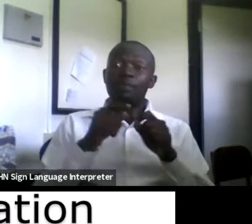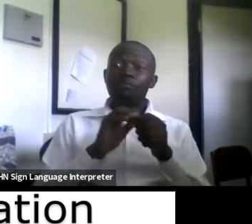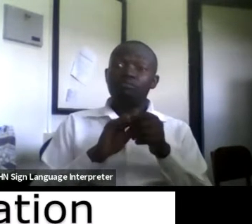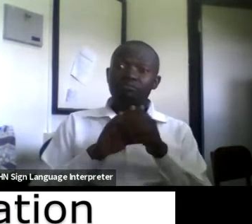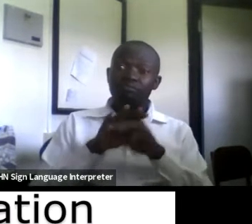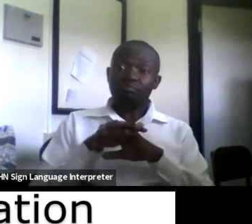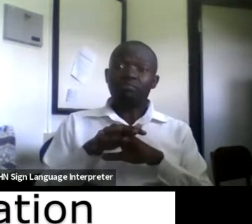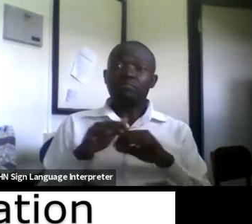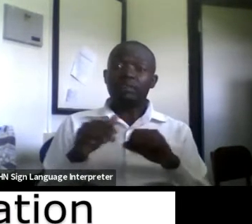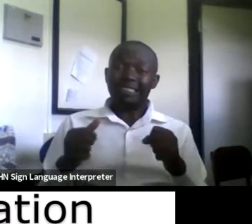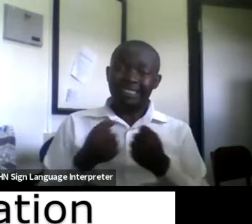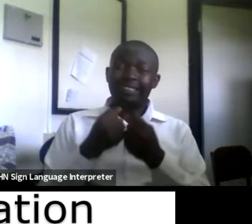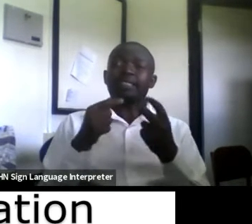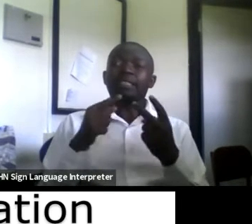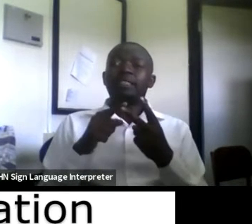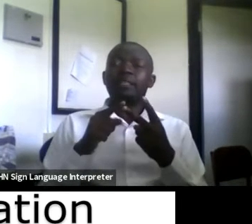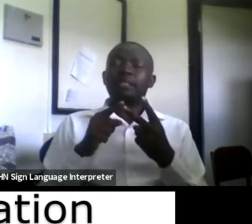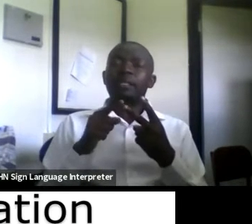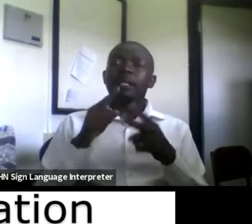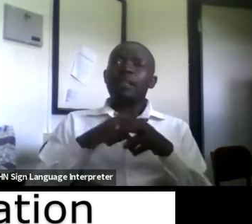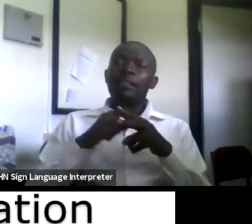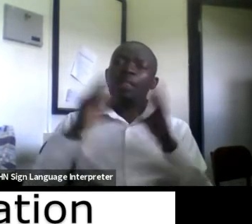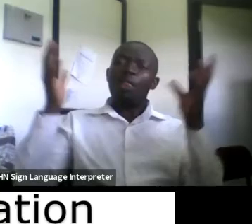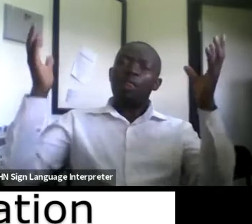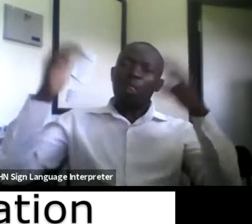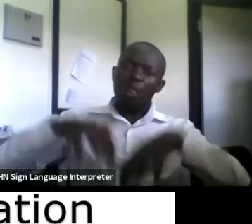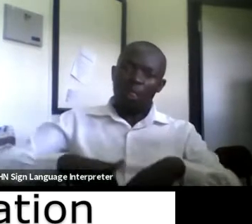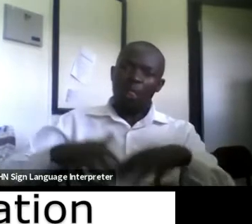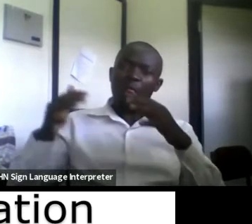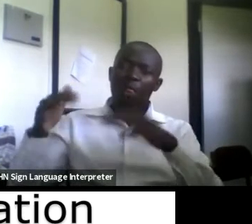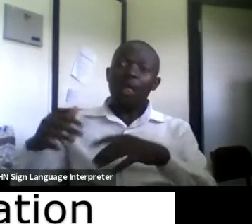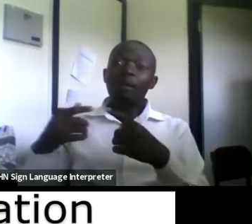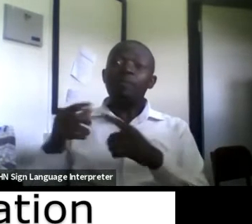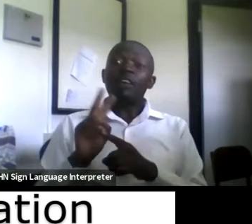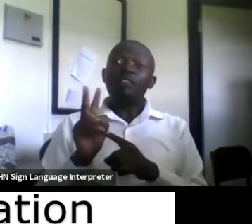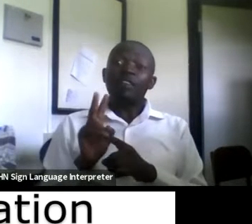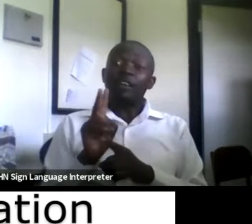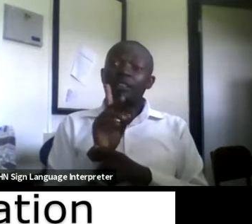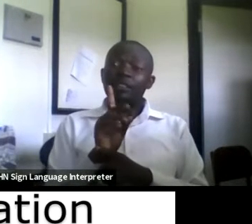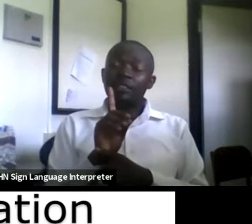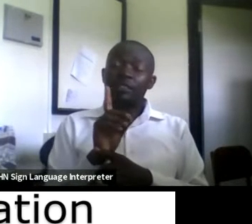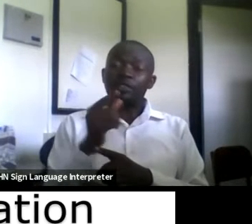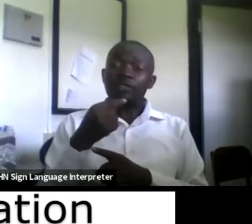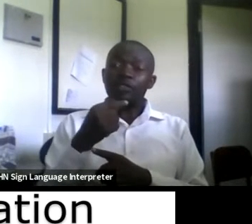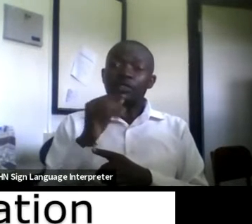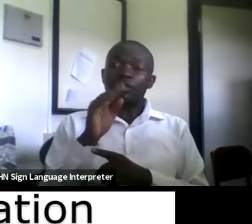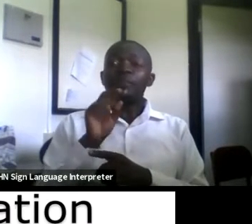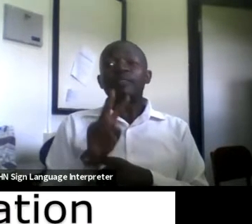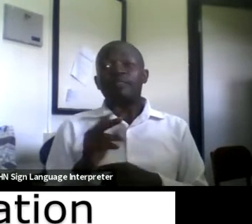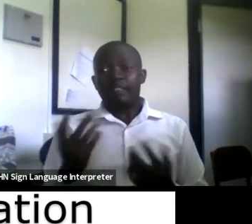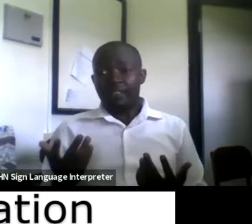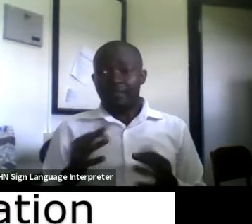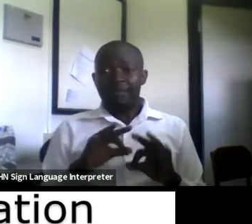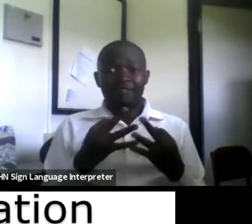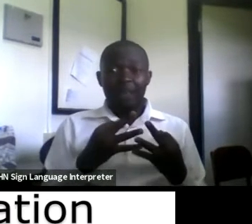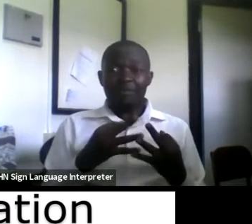by landmines. It talks about even domestic violence. So there are